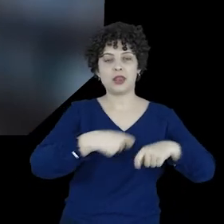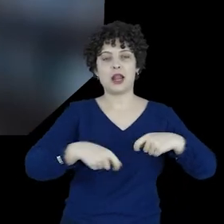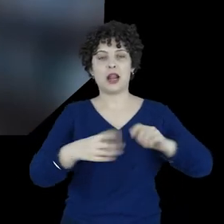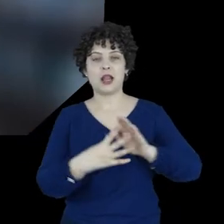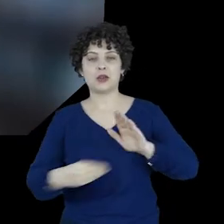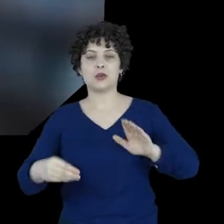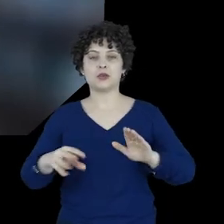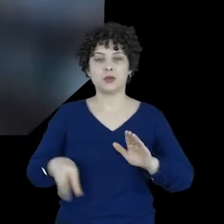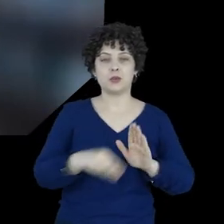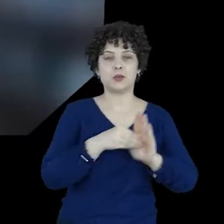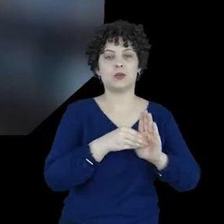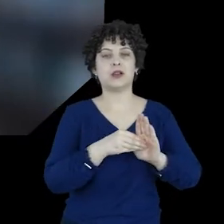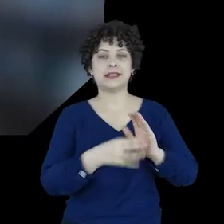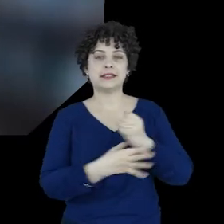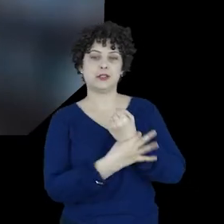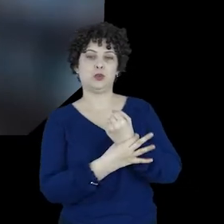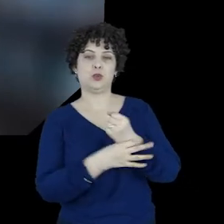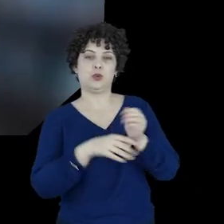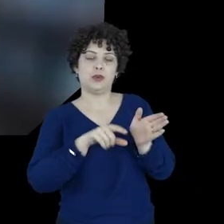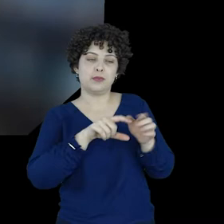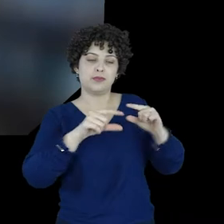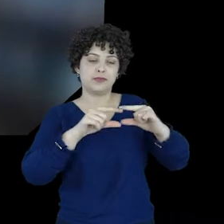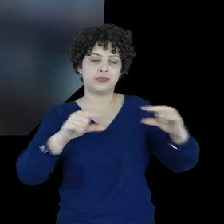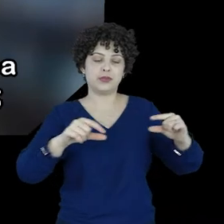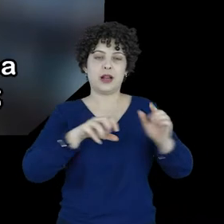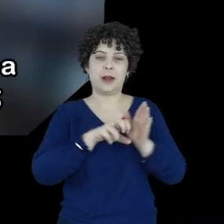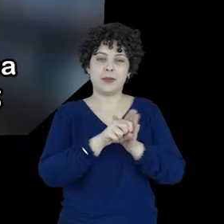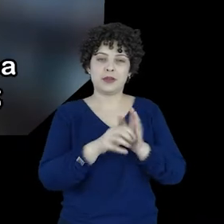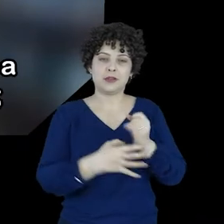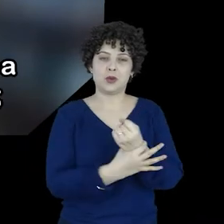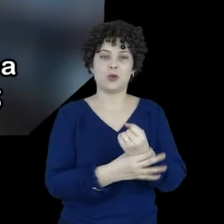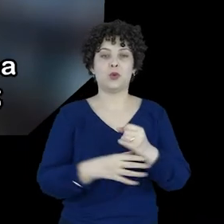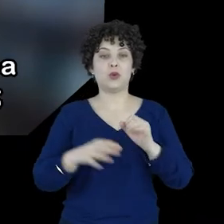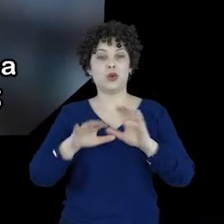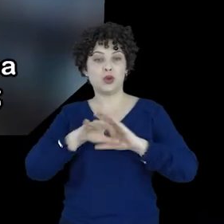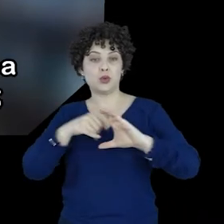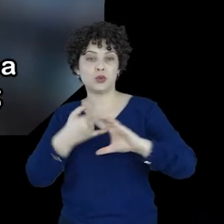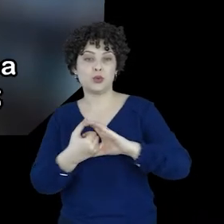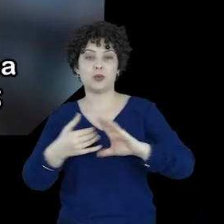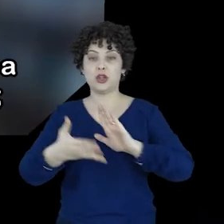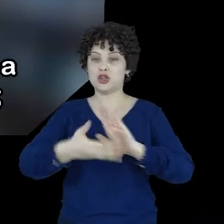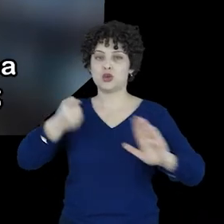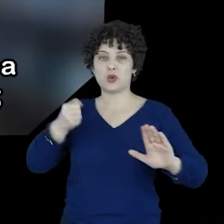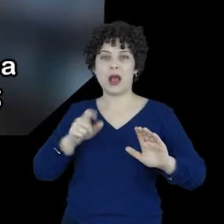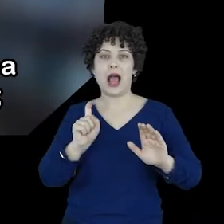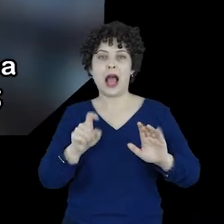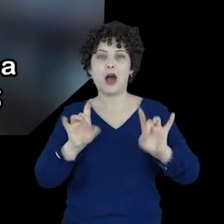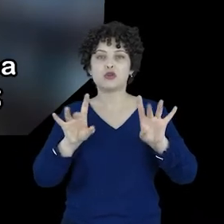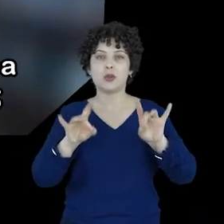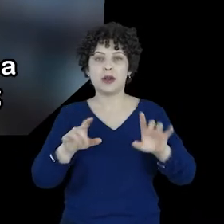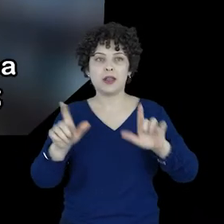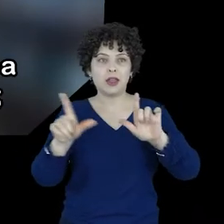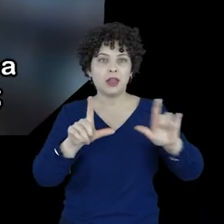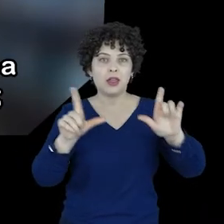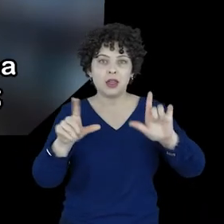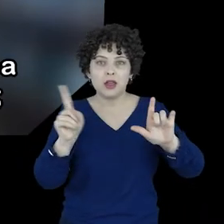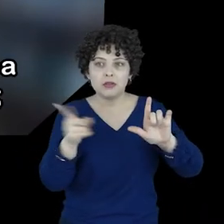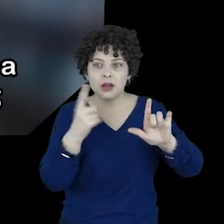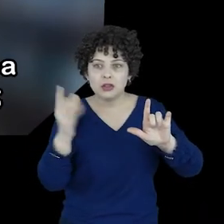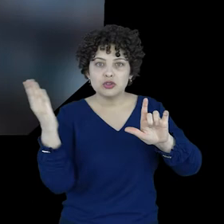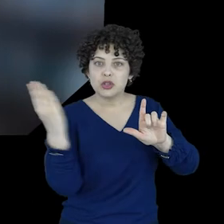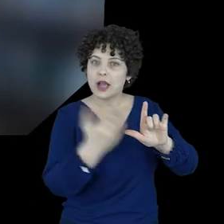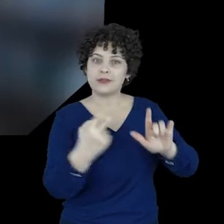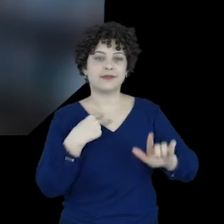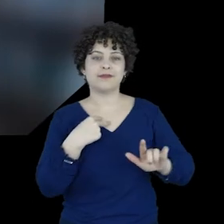also introduced safe search by default. YouTube is removing autoplay to prevent children being fed endless